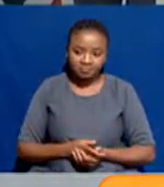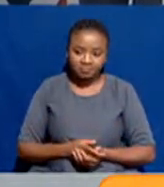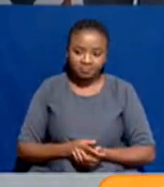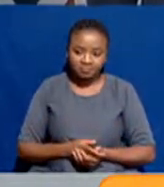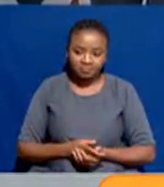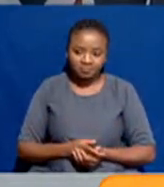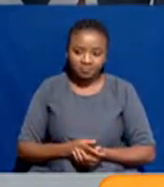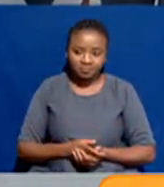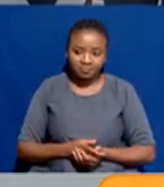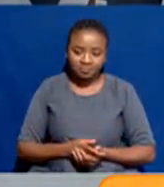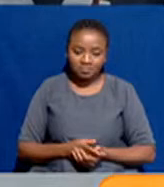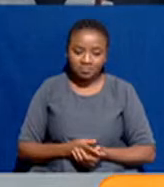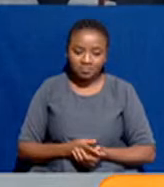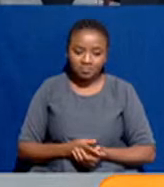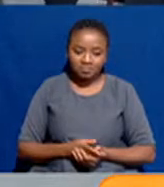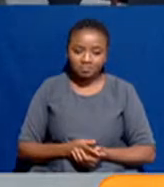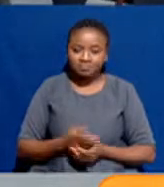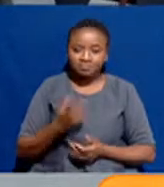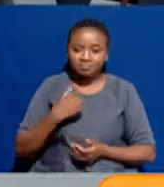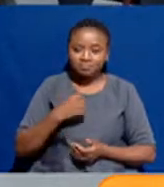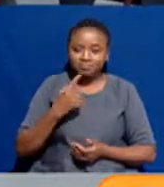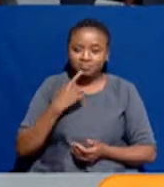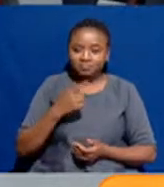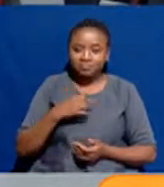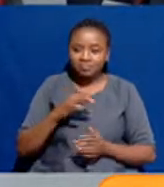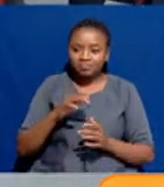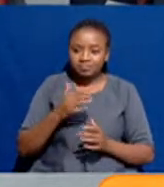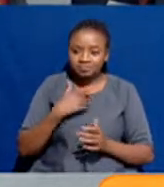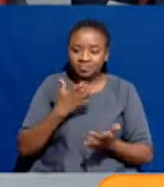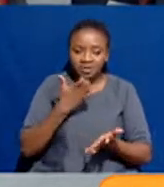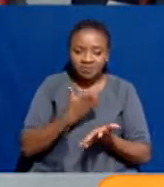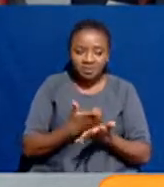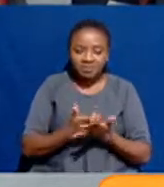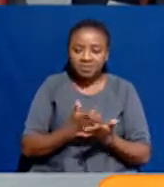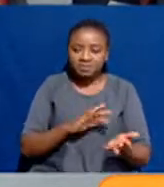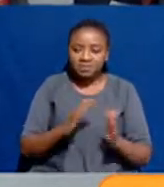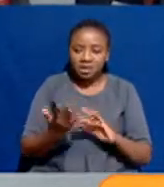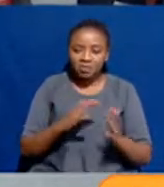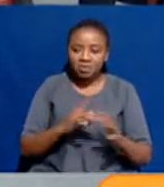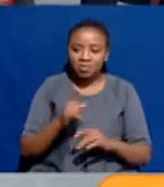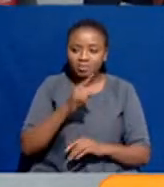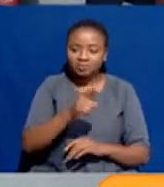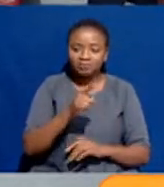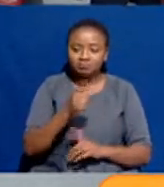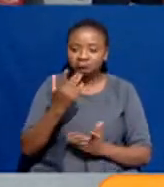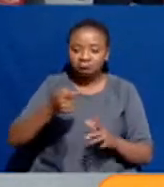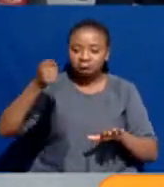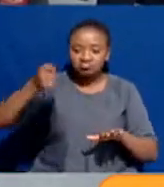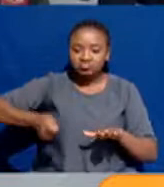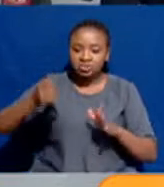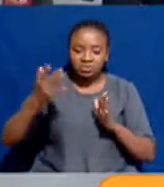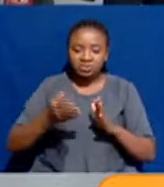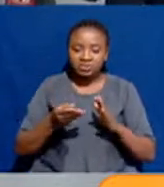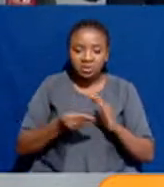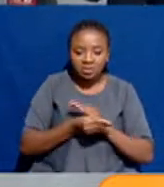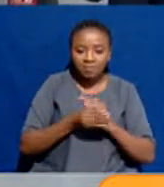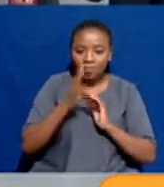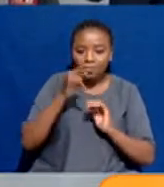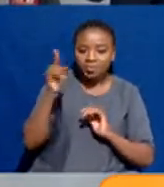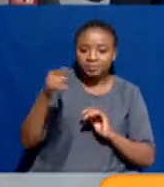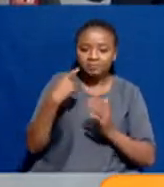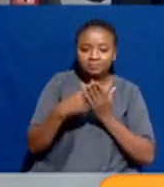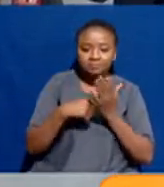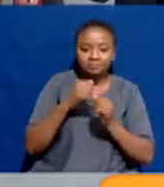I've told him, if you have evidence, have these judges or judicial officers removed. Because he talks from